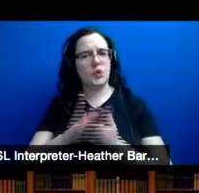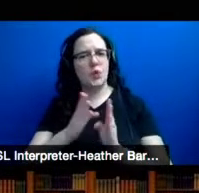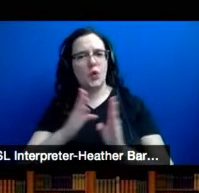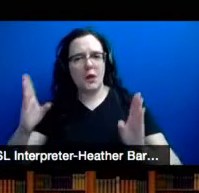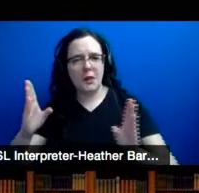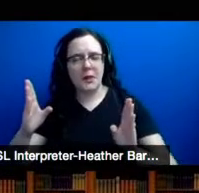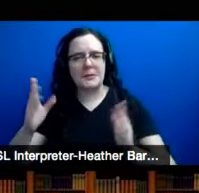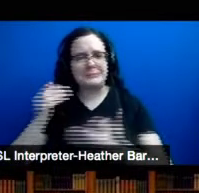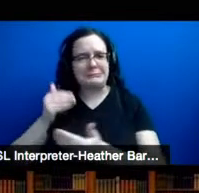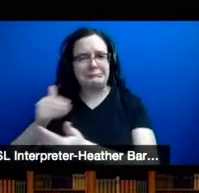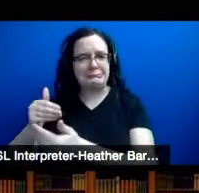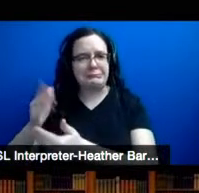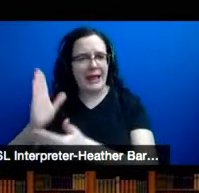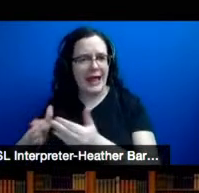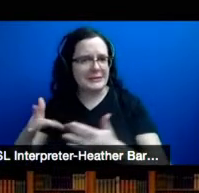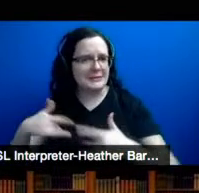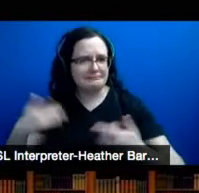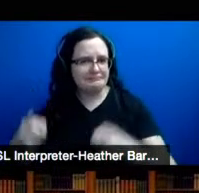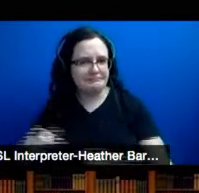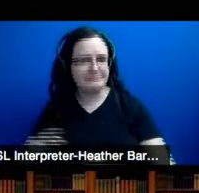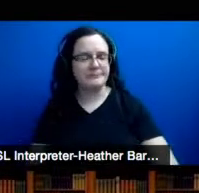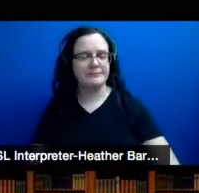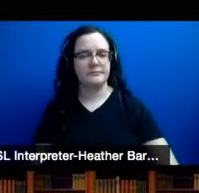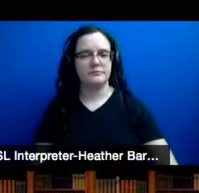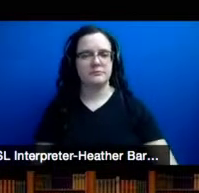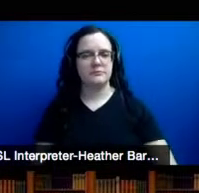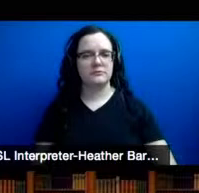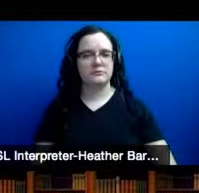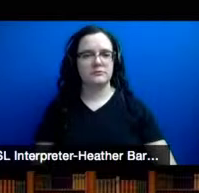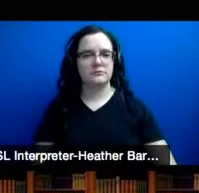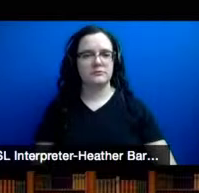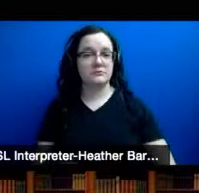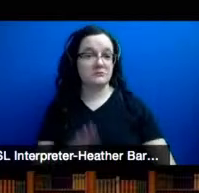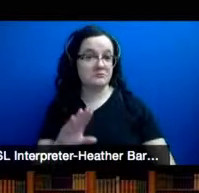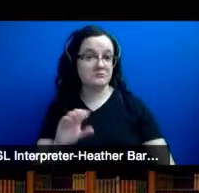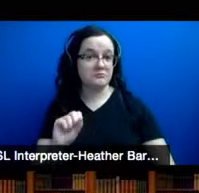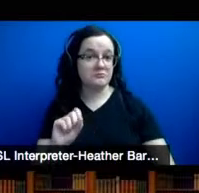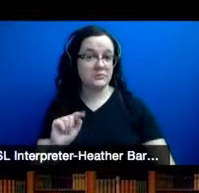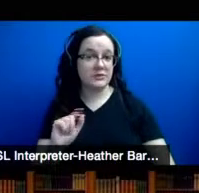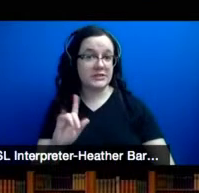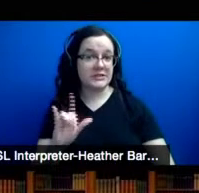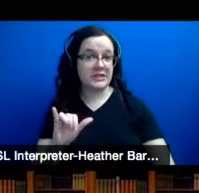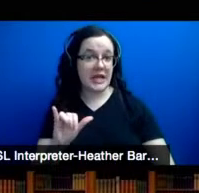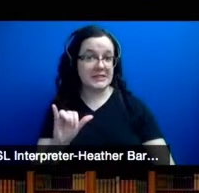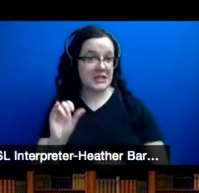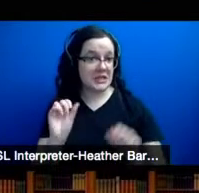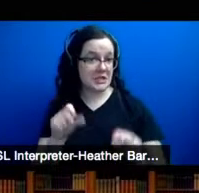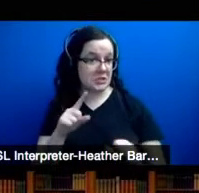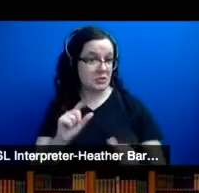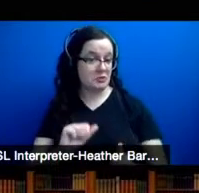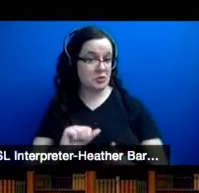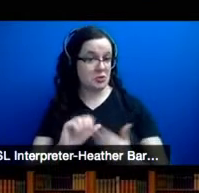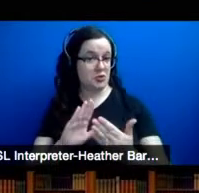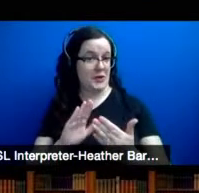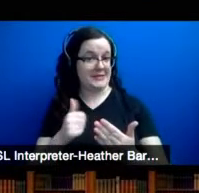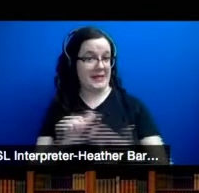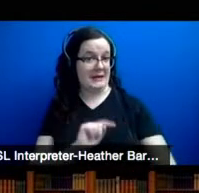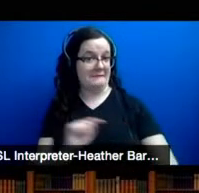Stacy, can you address any of that at this